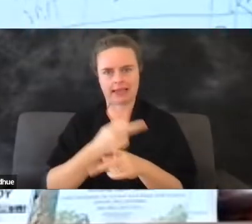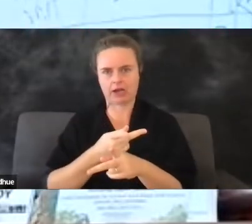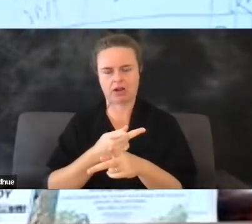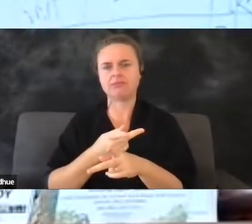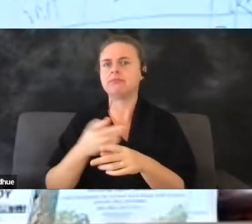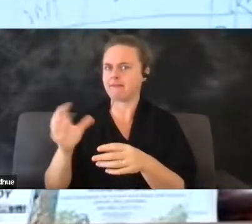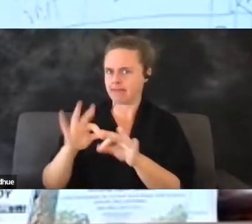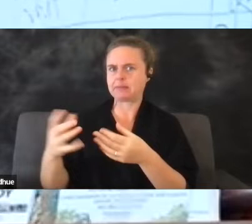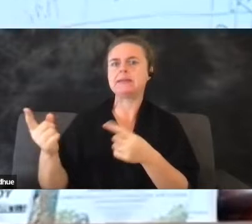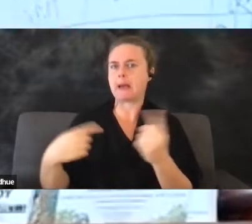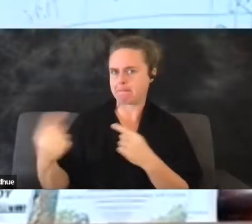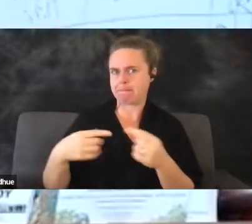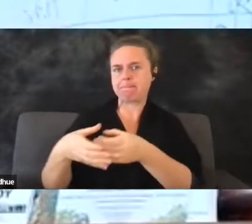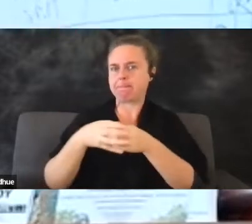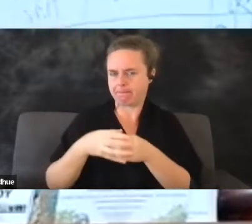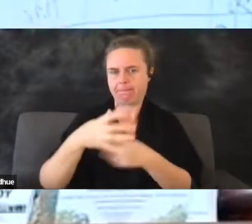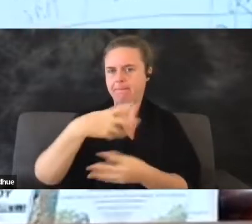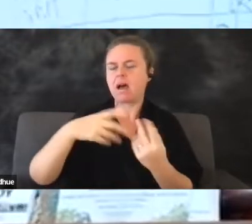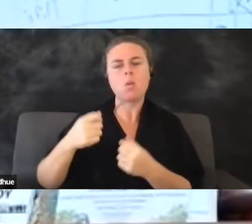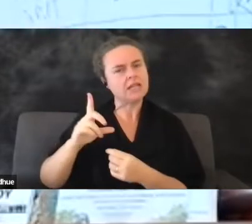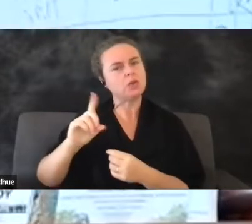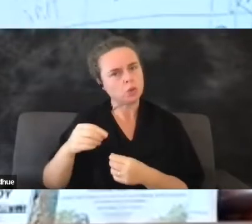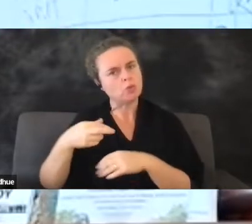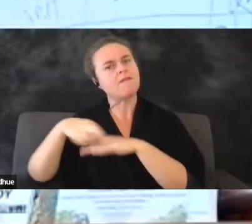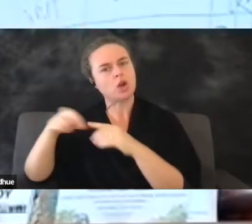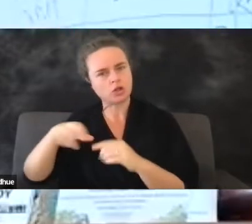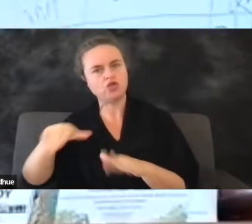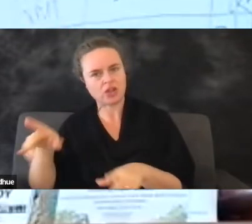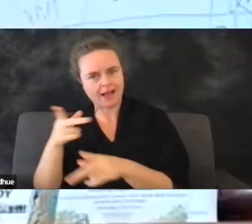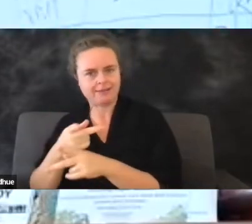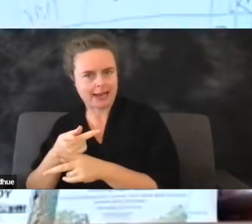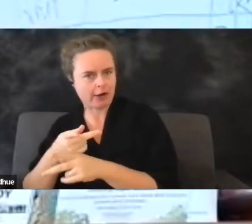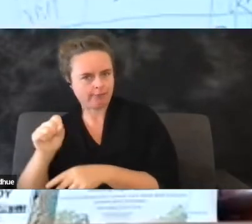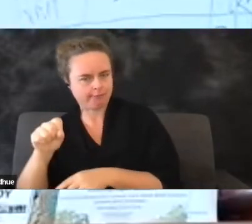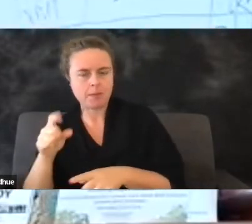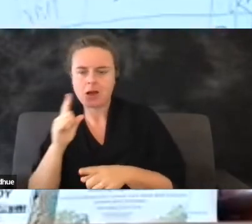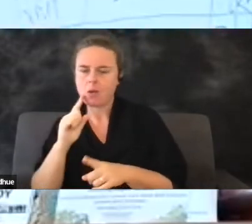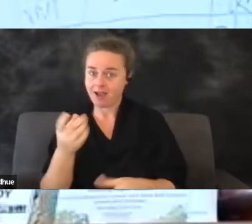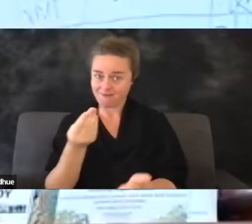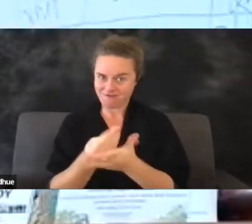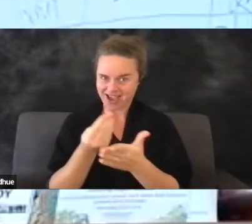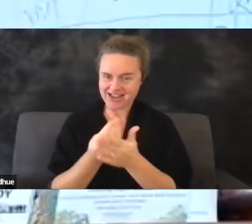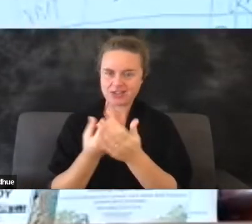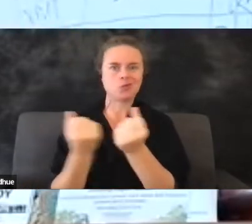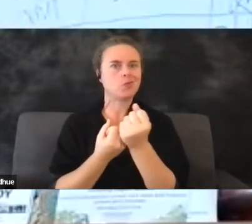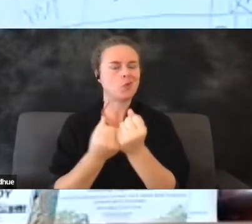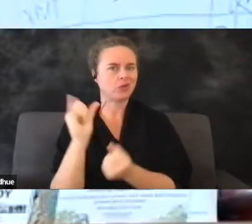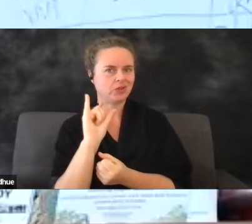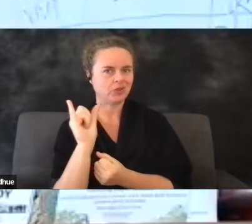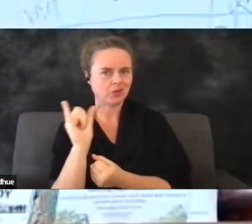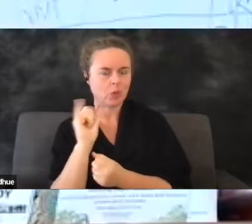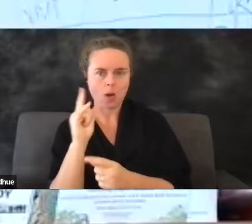financial end of that as well. Concrete support. So this is a really big one. So if your ears have been off, just like turn them